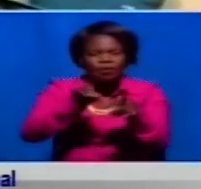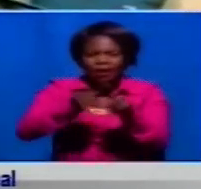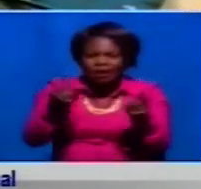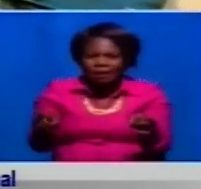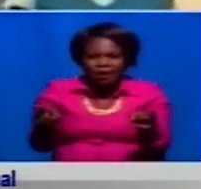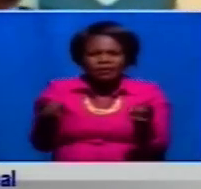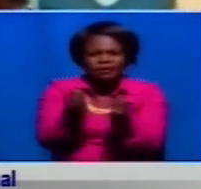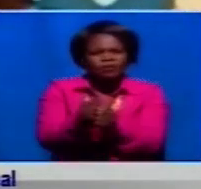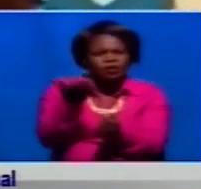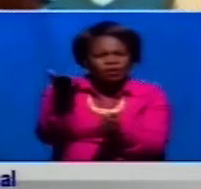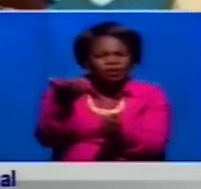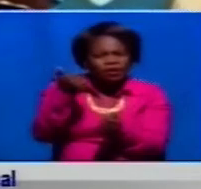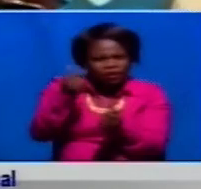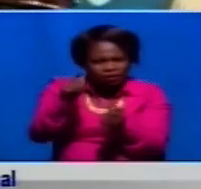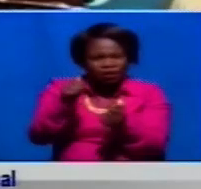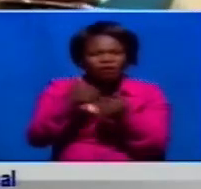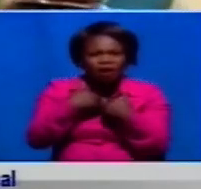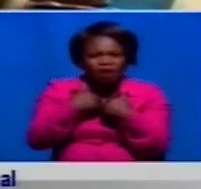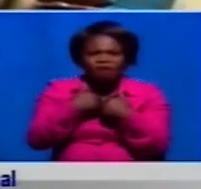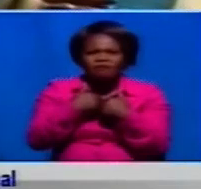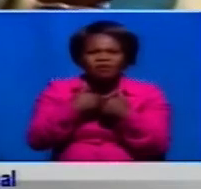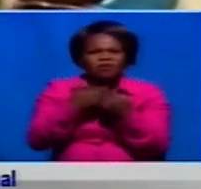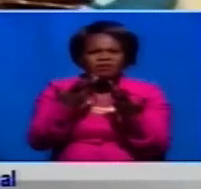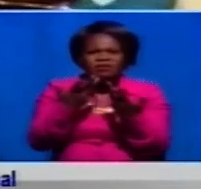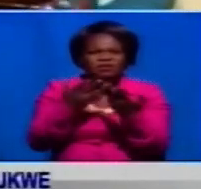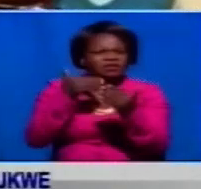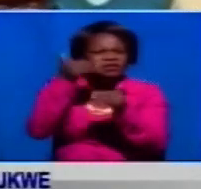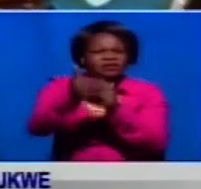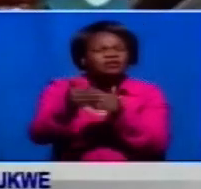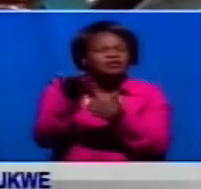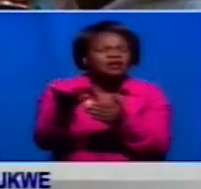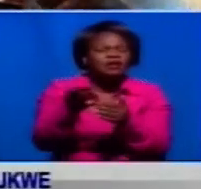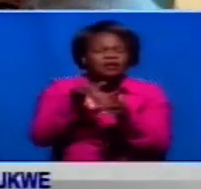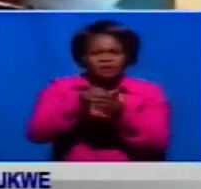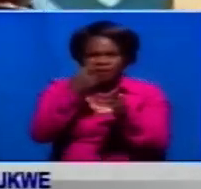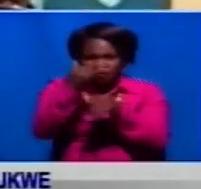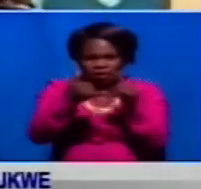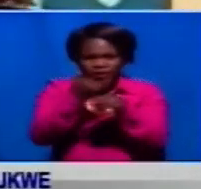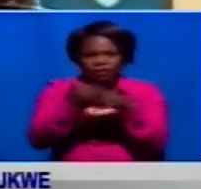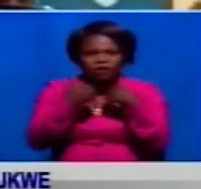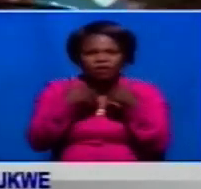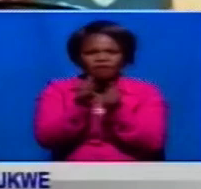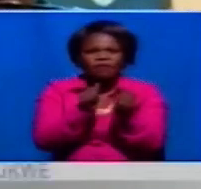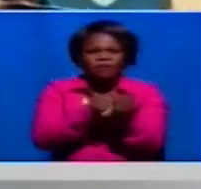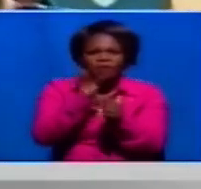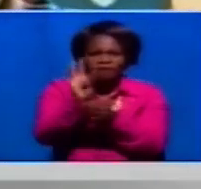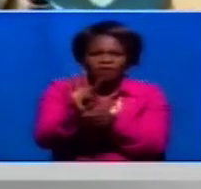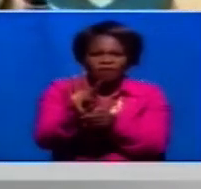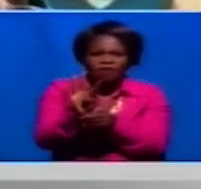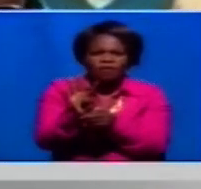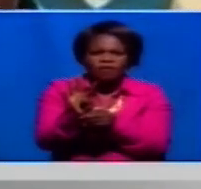Your Excellency, you have actually surpassed that. Maybe in a year we have 4 releases. Every time I come to